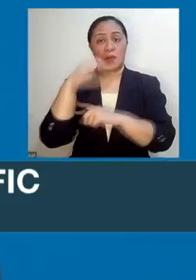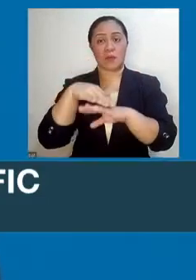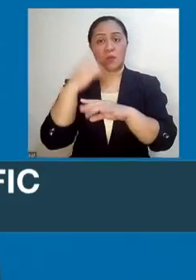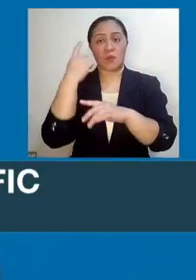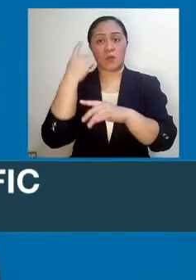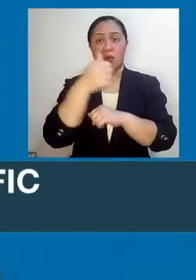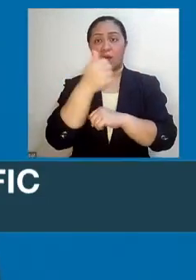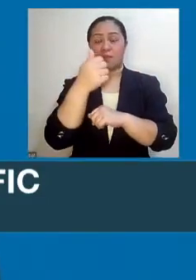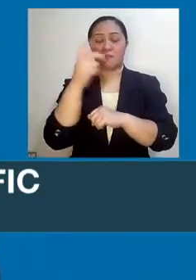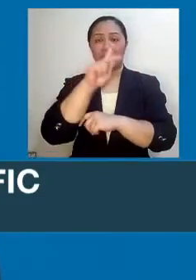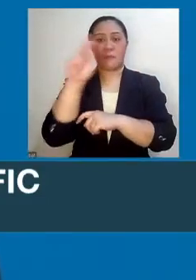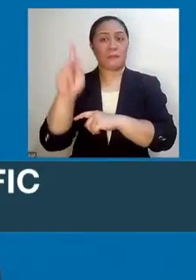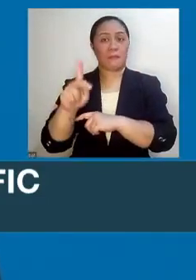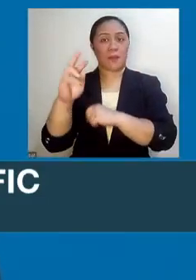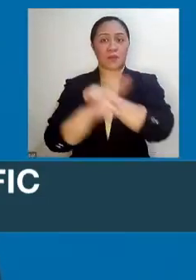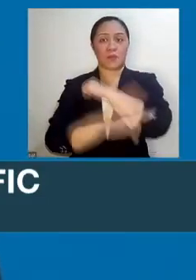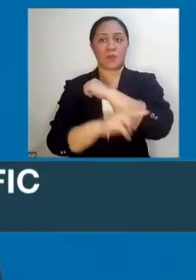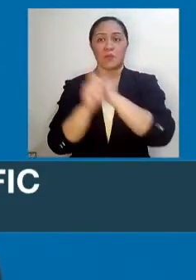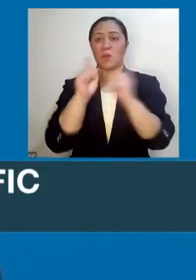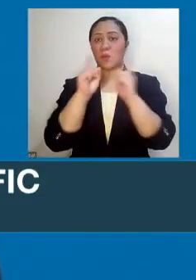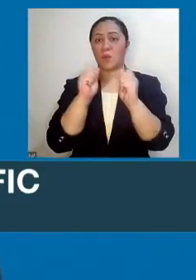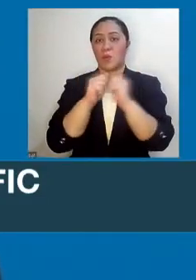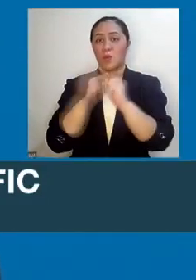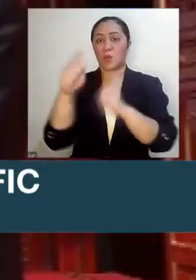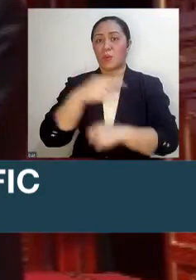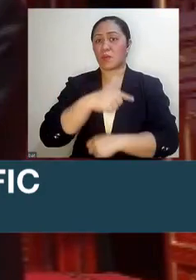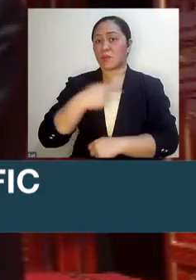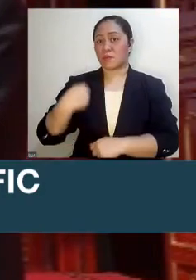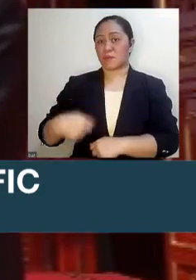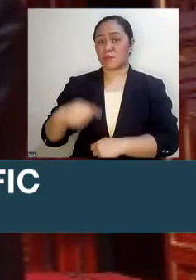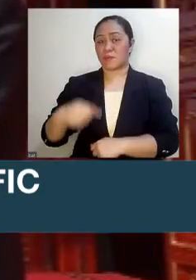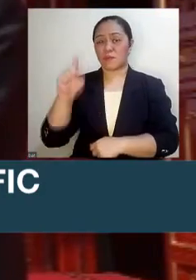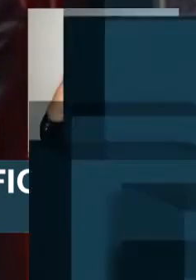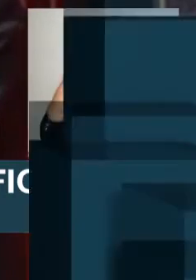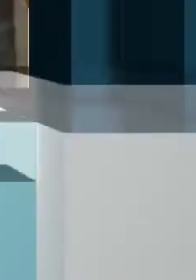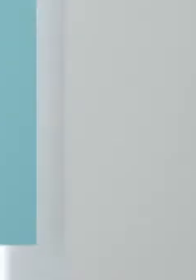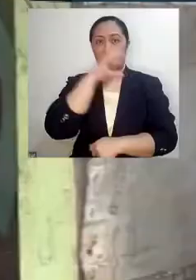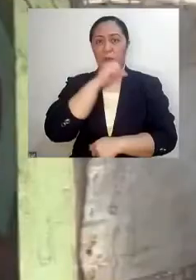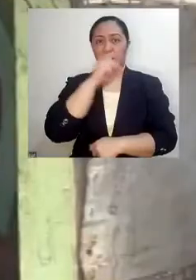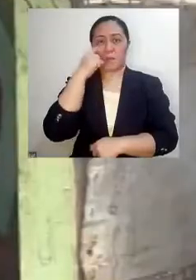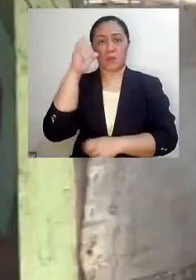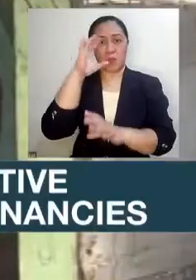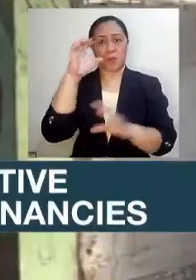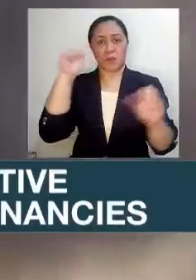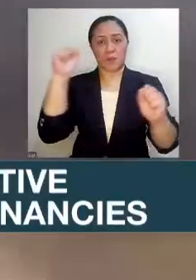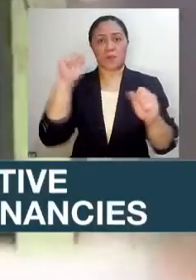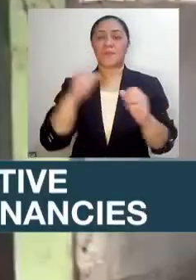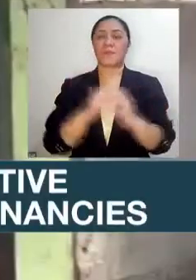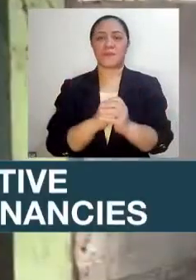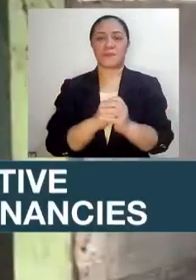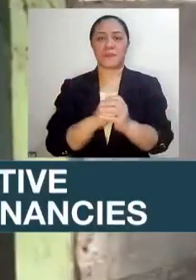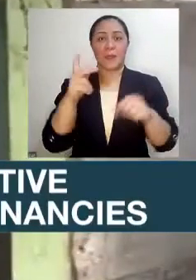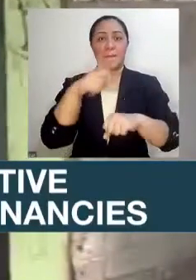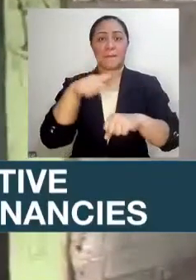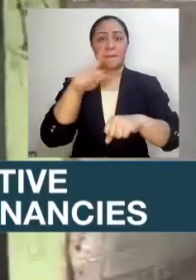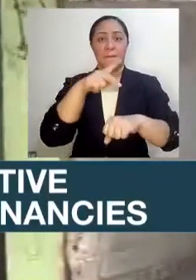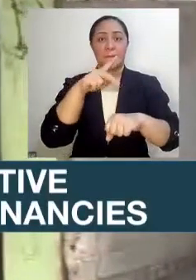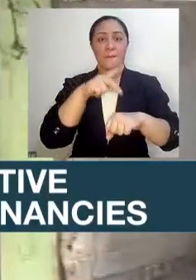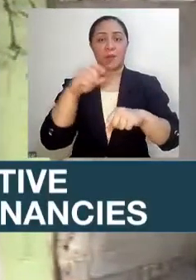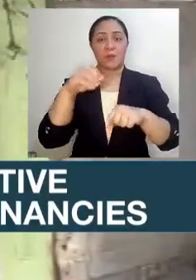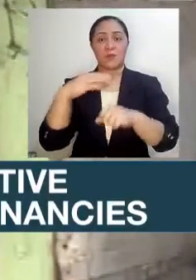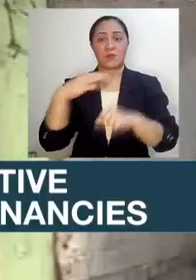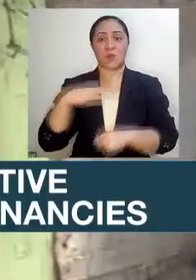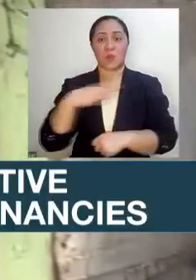his first conversation with his Chinese counterpart since assuming the presidency. And the Philippines' Commission on Population and